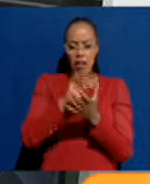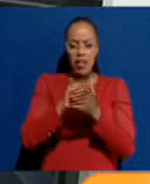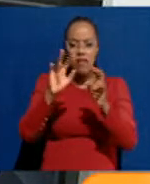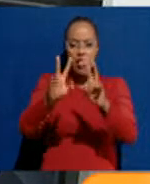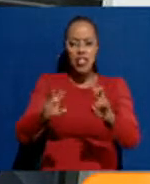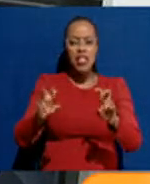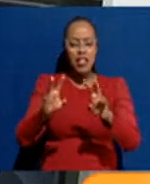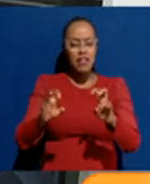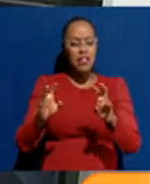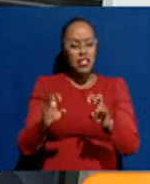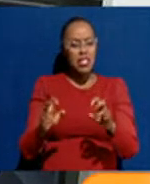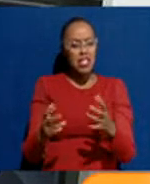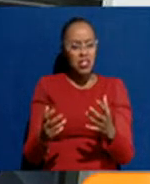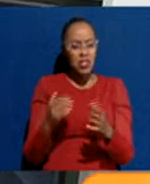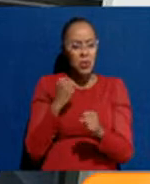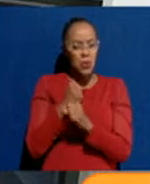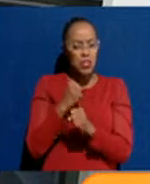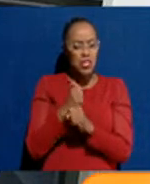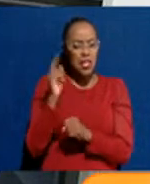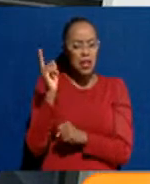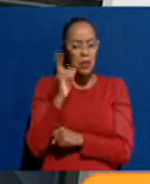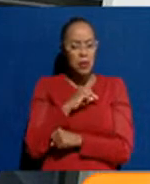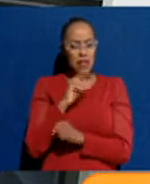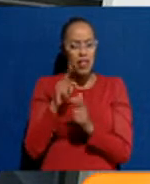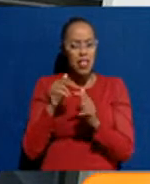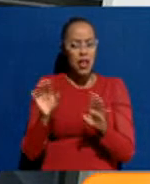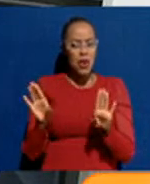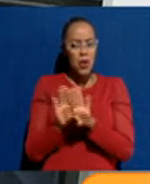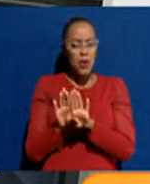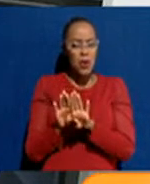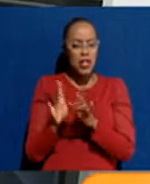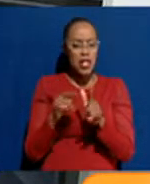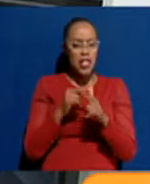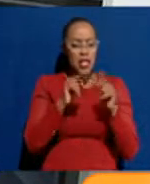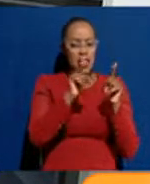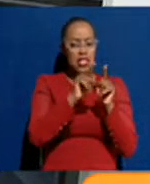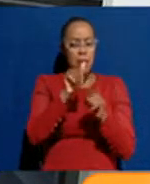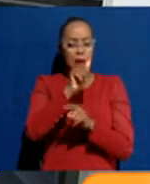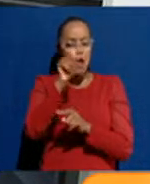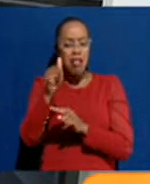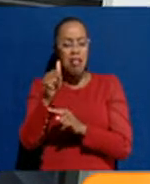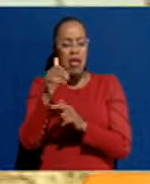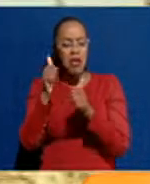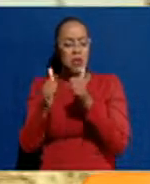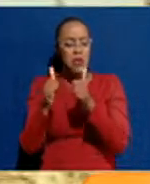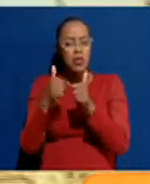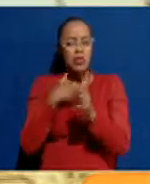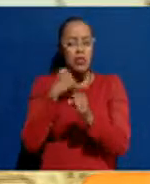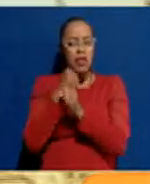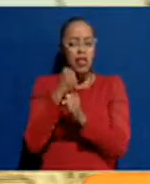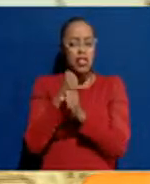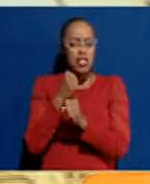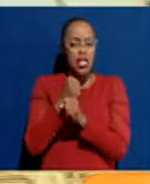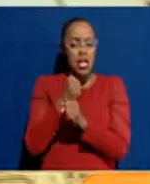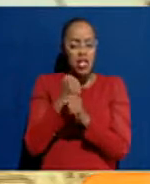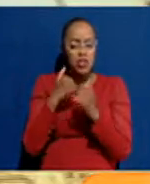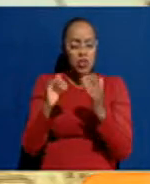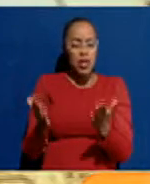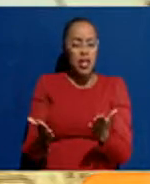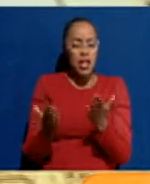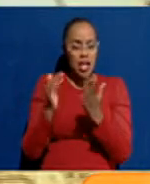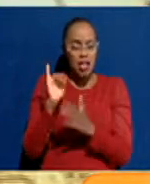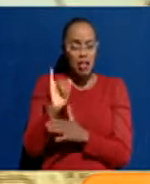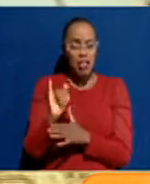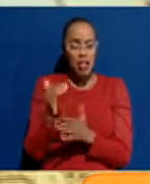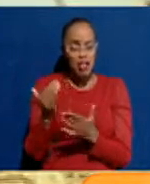investigation was undertaken. It was closed. And then there were, of course, certain settings that were also done to enhance the security of the